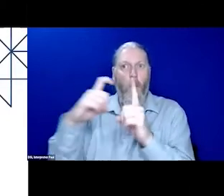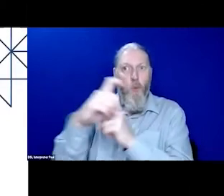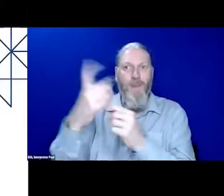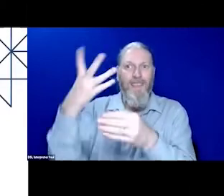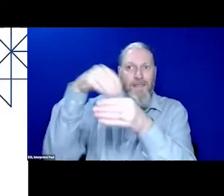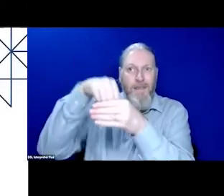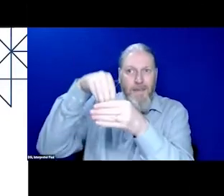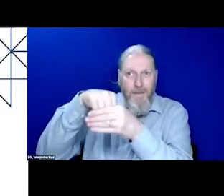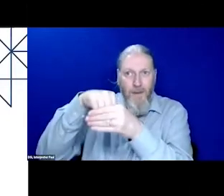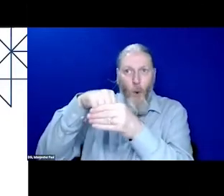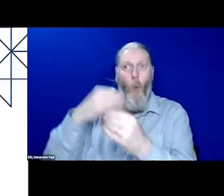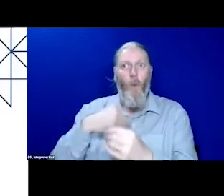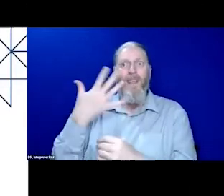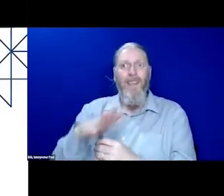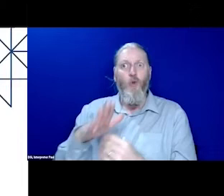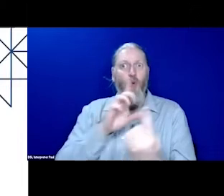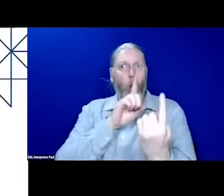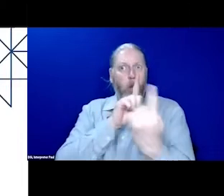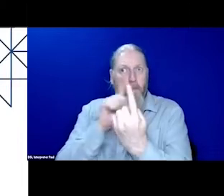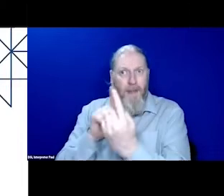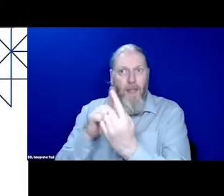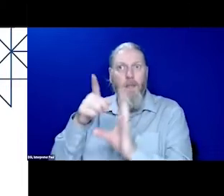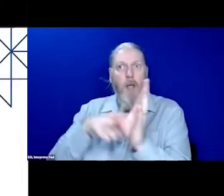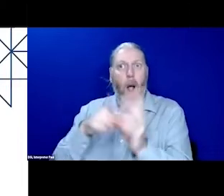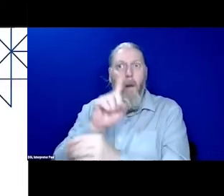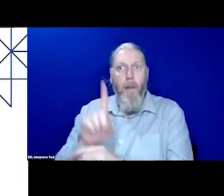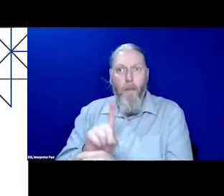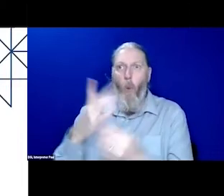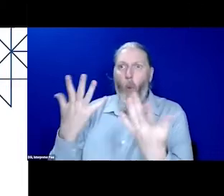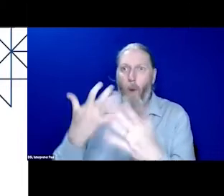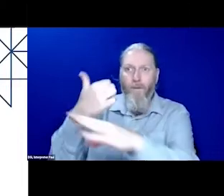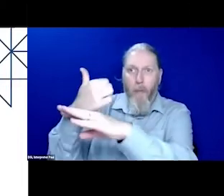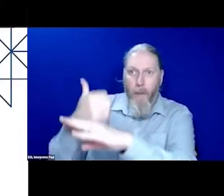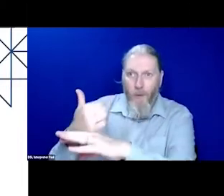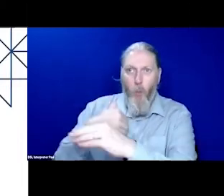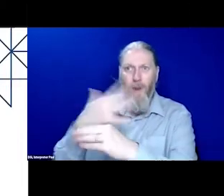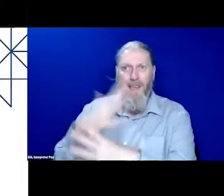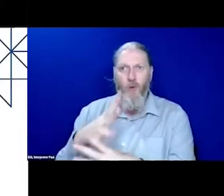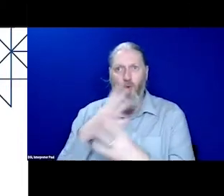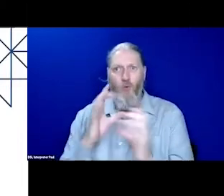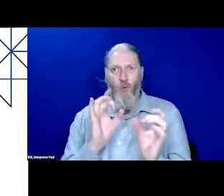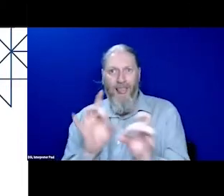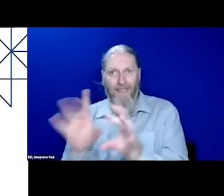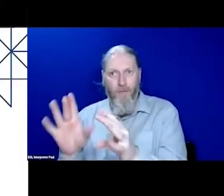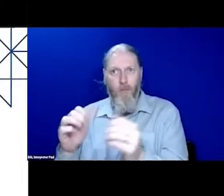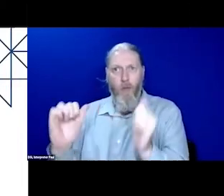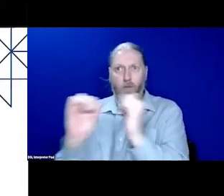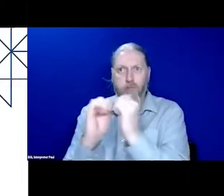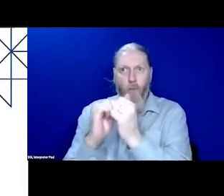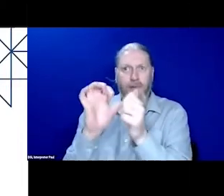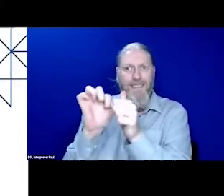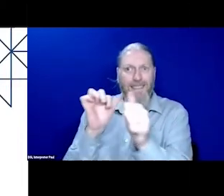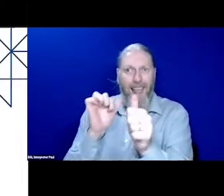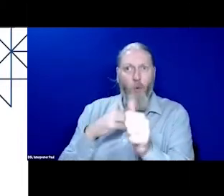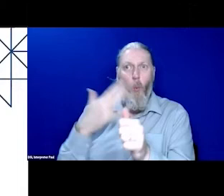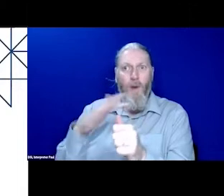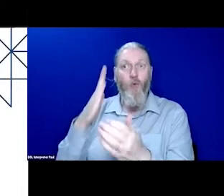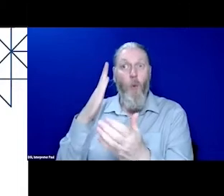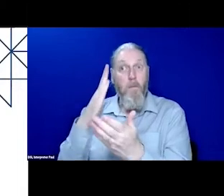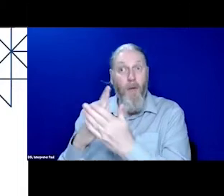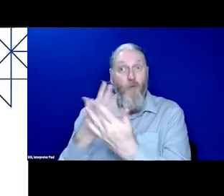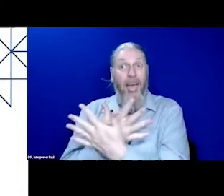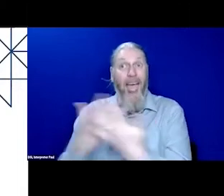young people where they're at and equipping them with these skills. We need timely, accessible, and suitable mental health support. Next